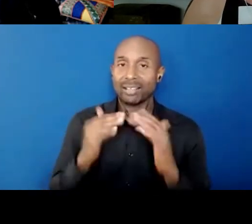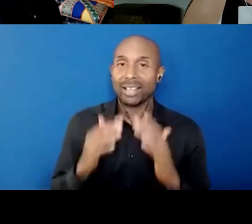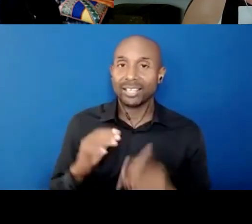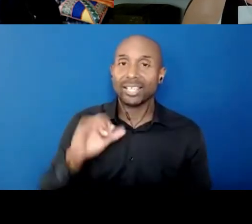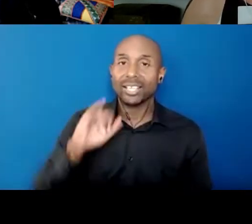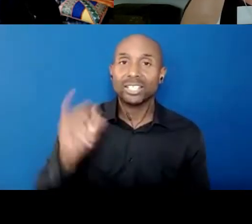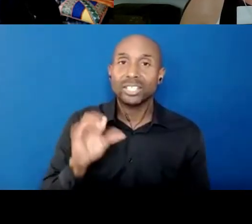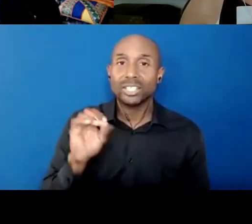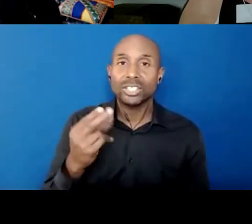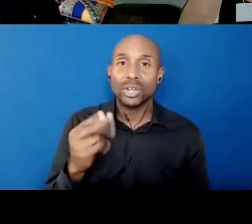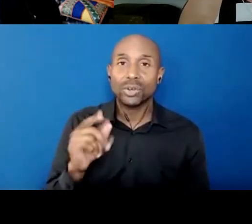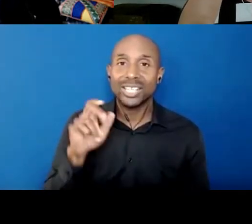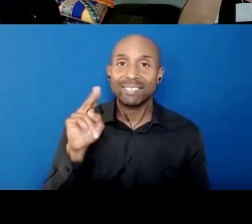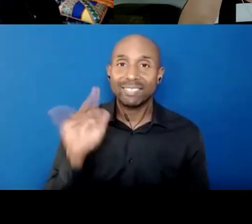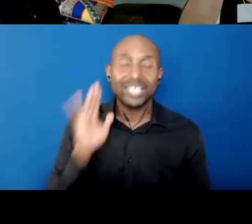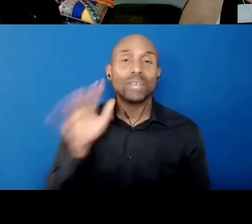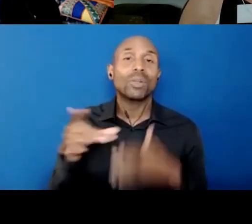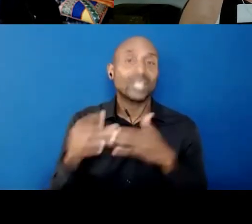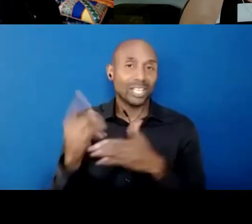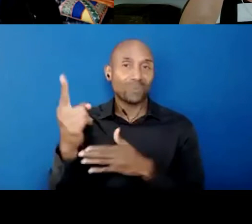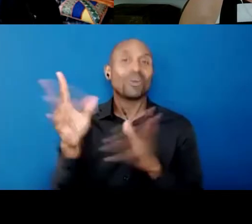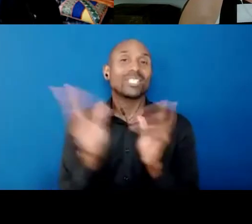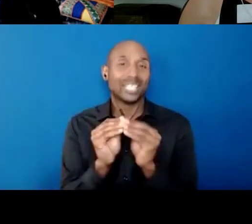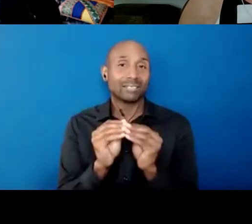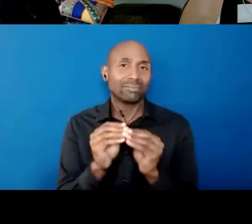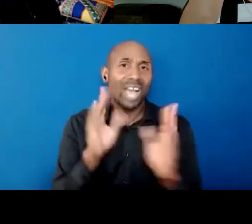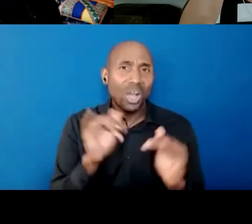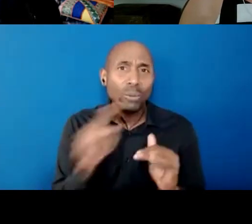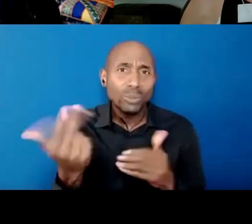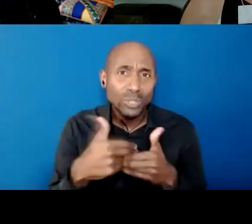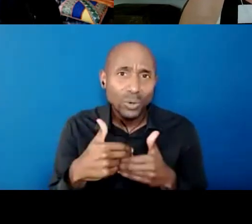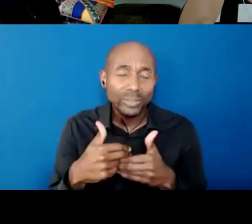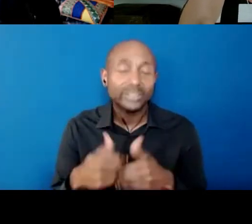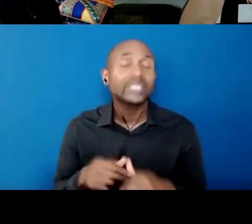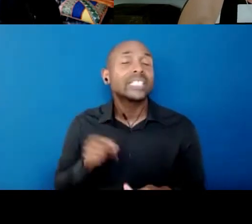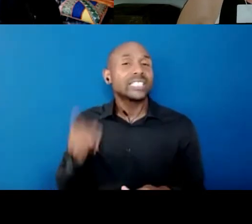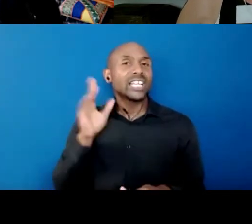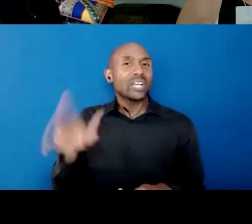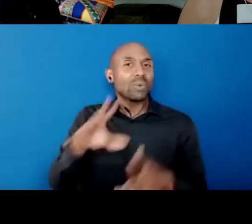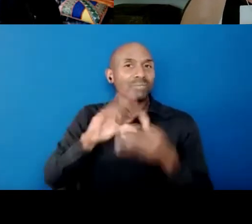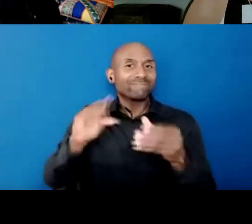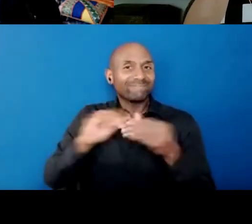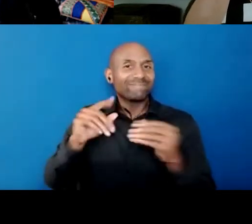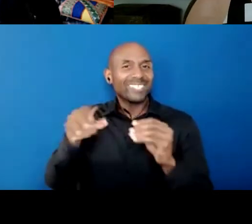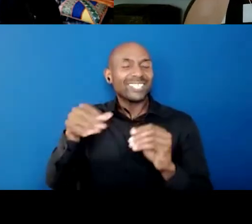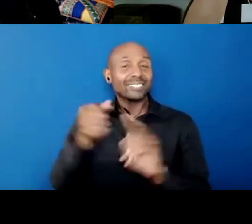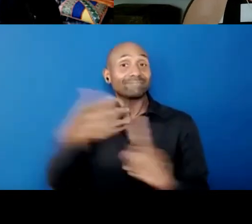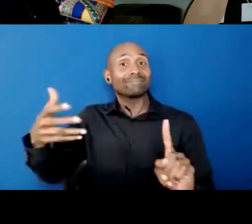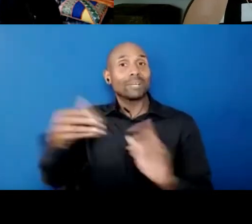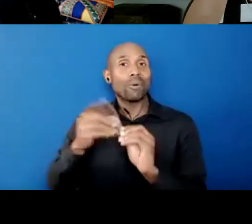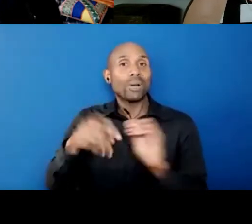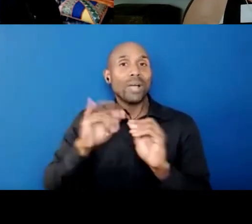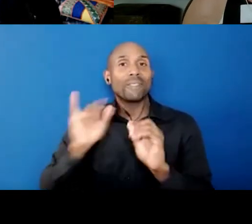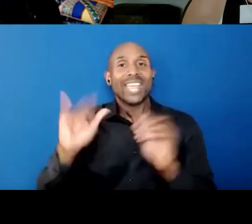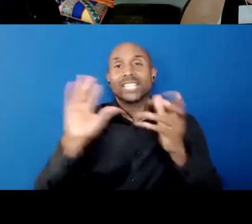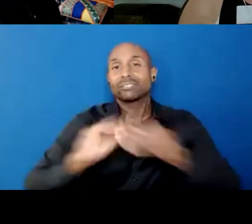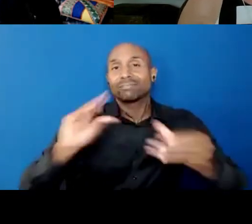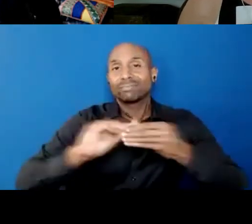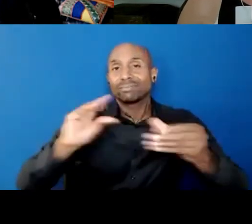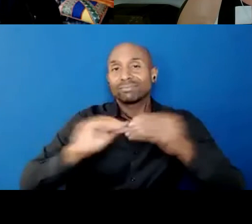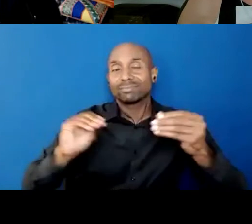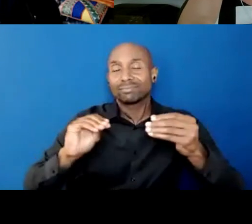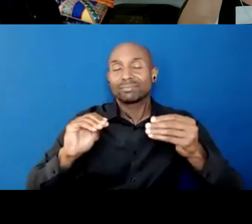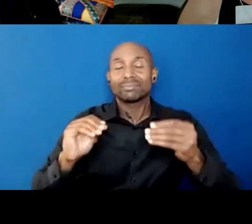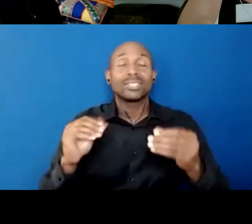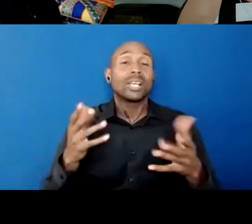tune into for Joining Hands, is specifically going to get at that topic and explore a little more and ask the International